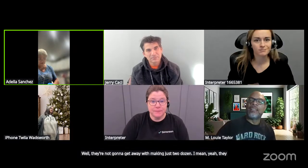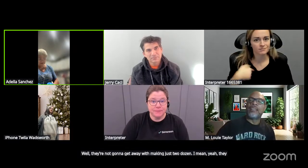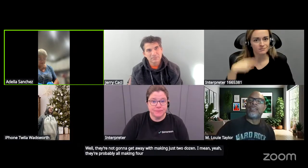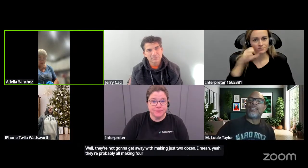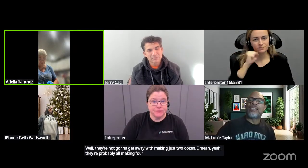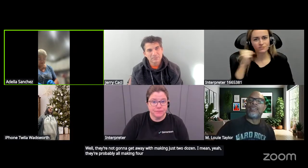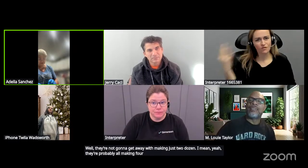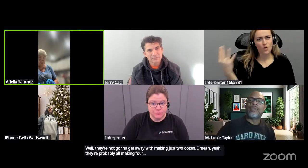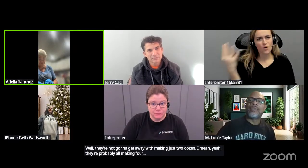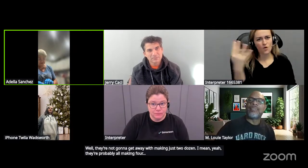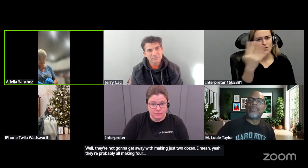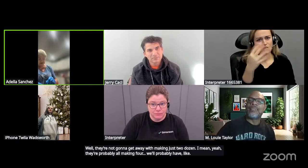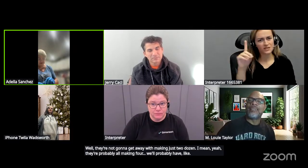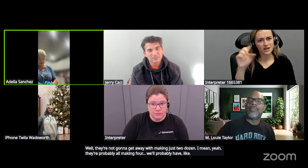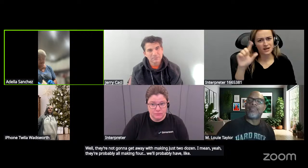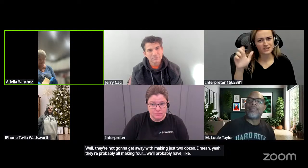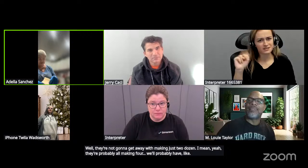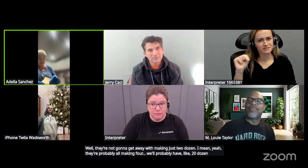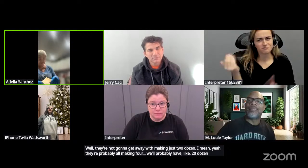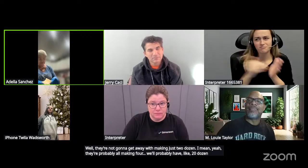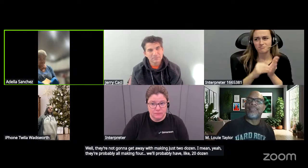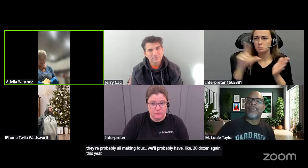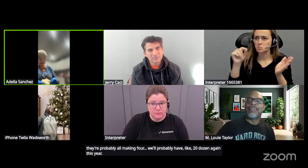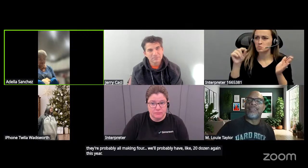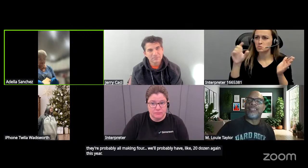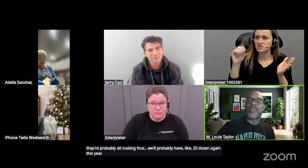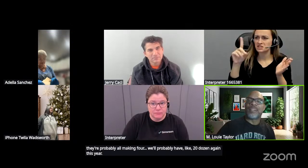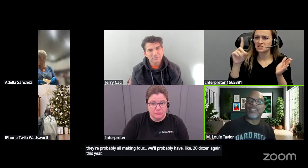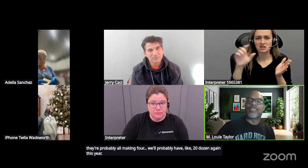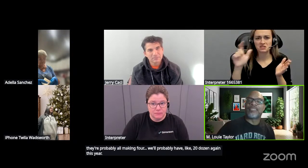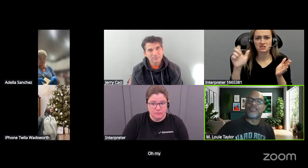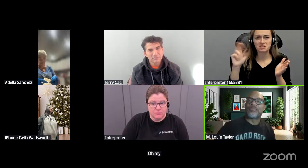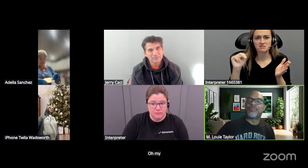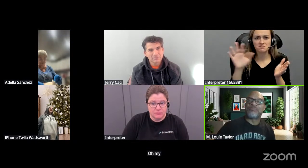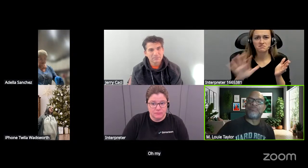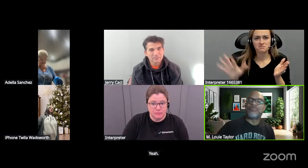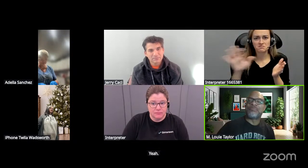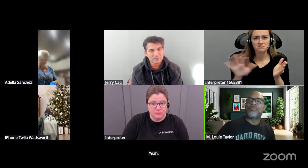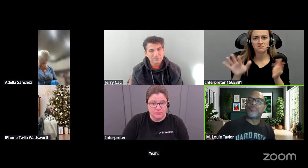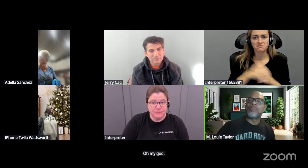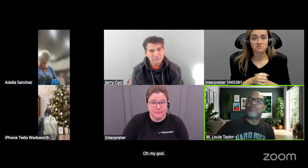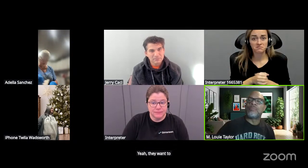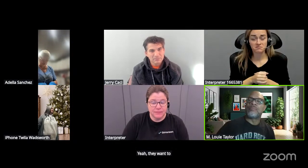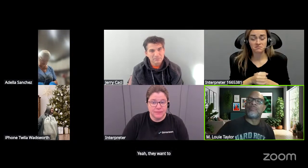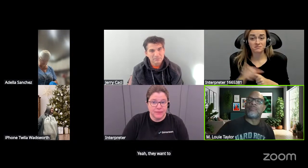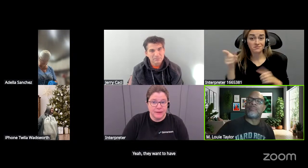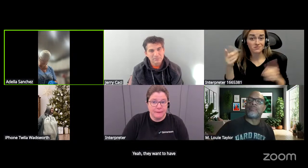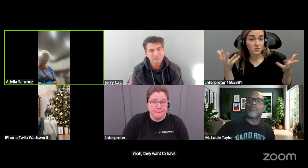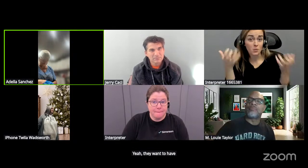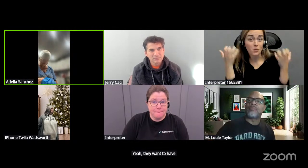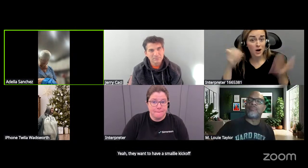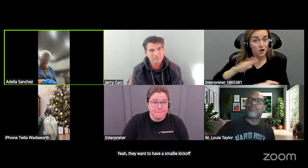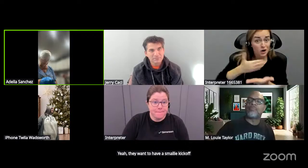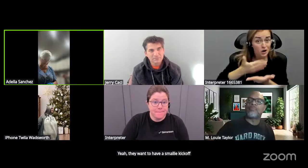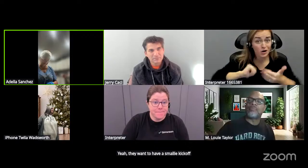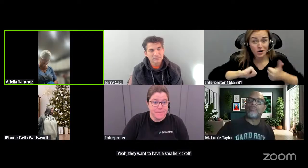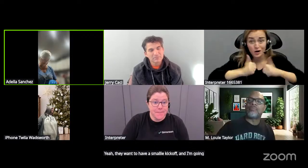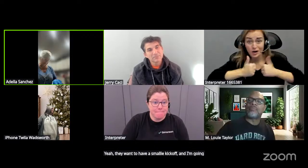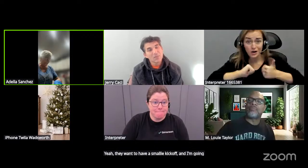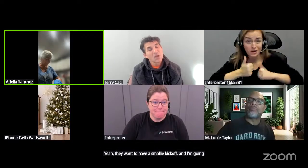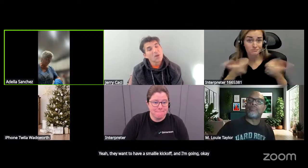We'll probably have about 20 dozen again this year. Oh my Yeah, God. they want to have a tamale cook-off, and I'm going,